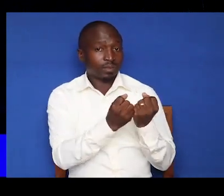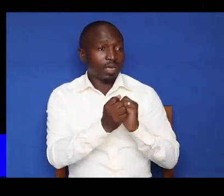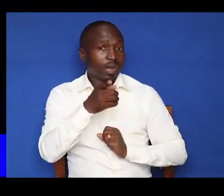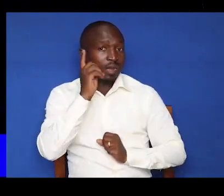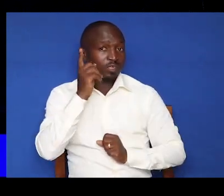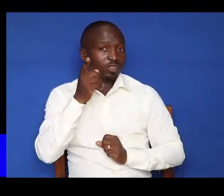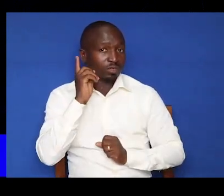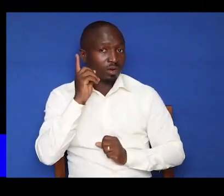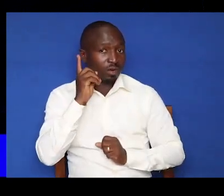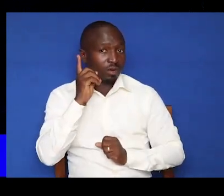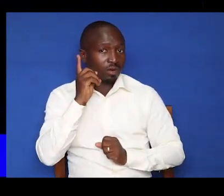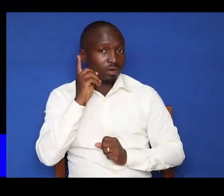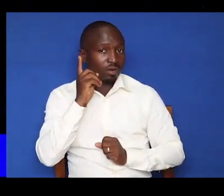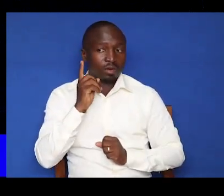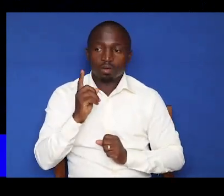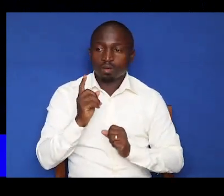of current.